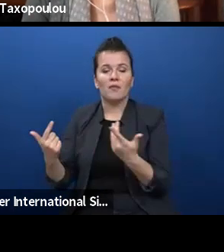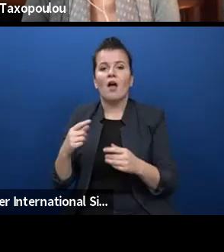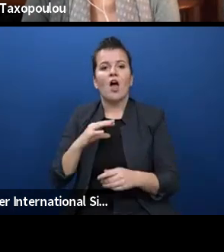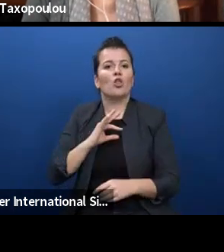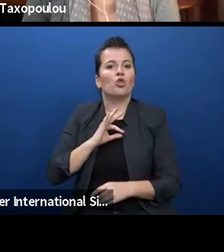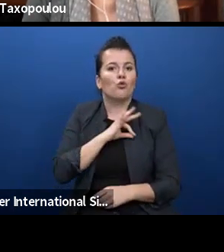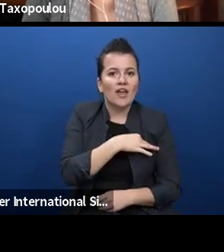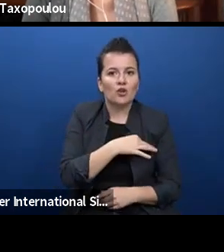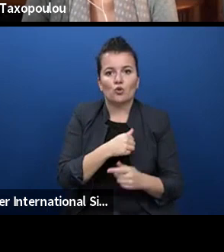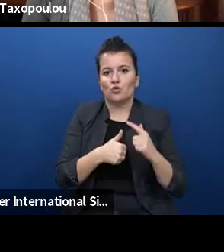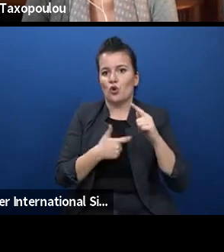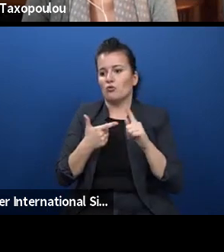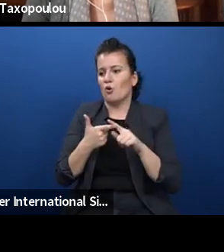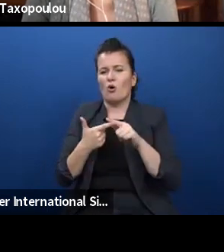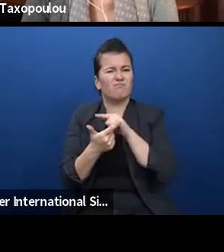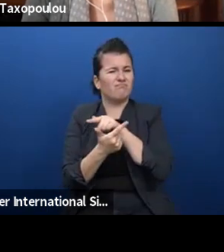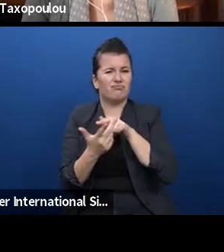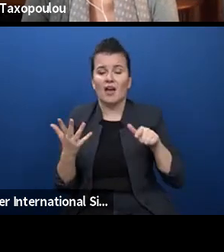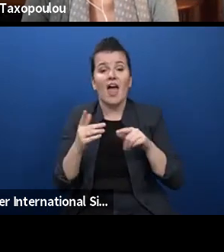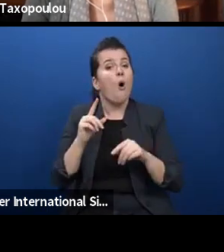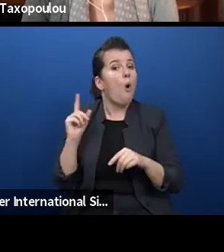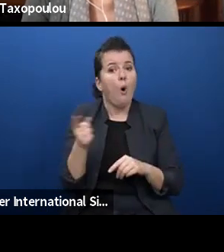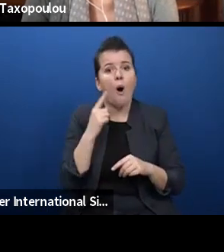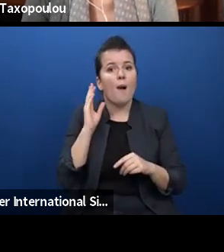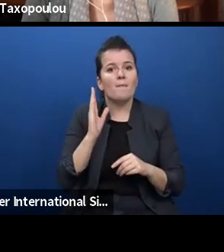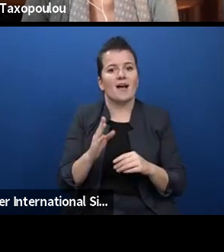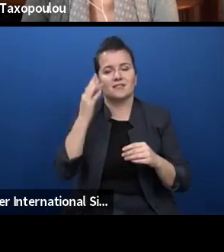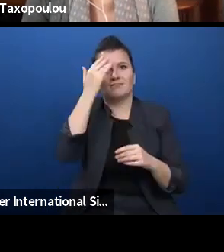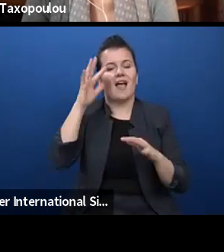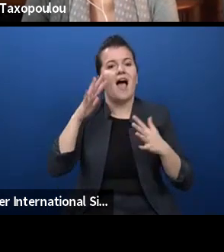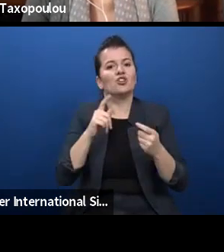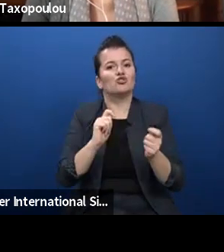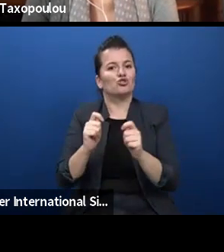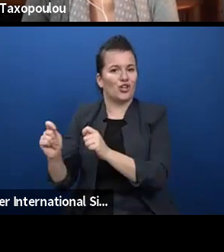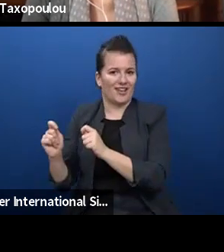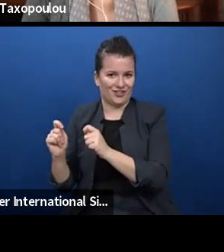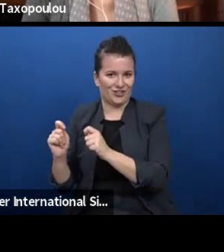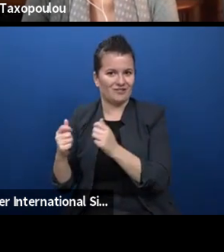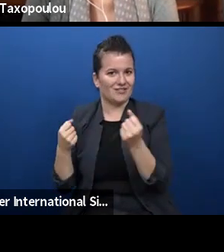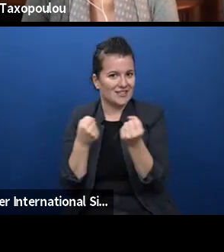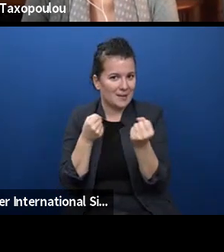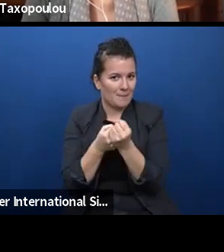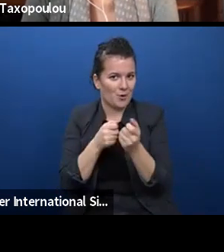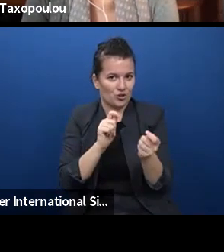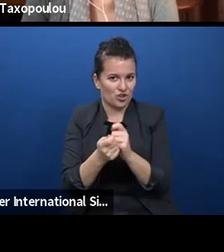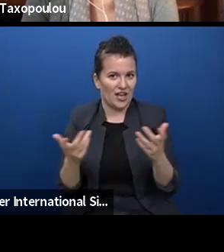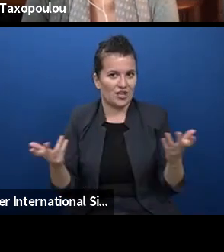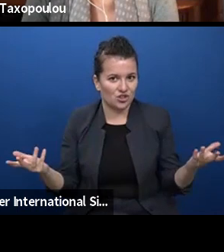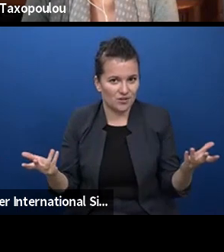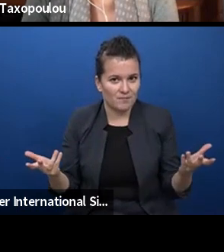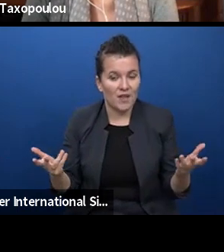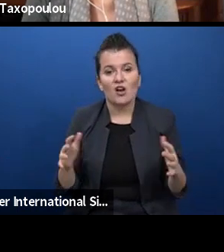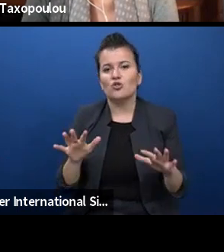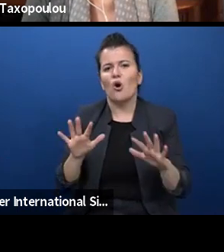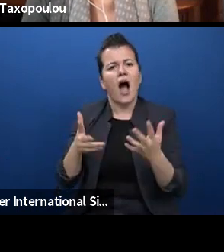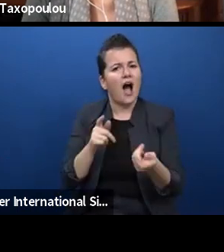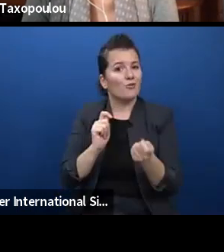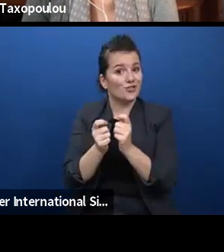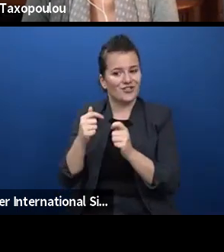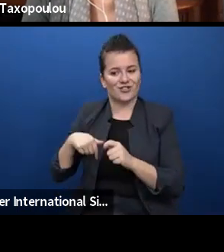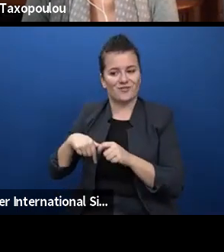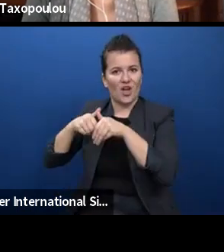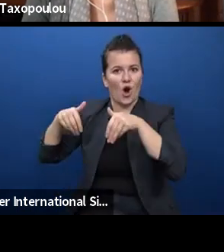the organizations to think about change and to bring about change. And similarly, they can't do that unless the organizations are doing it. So